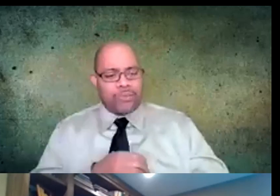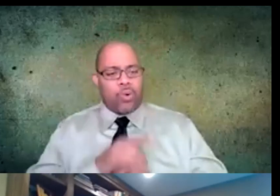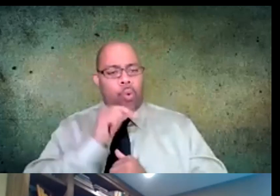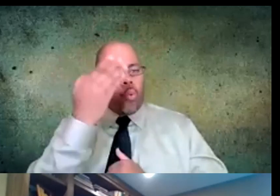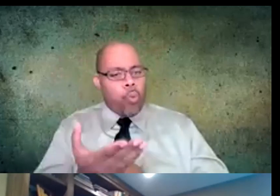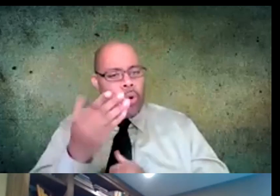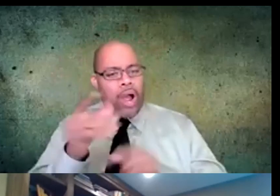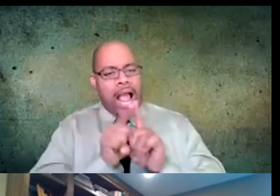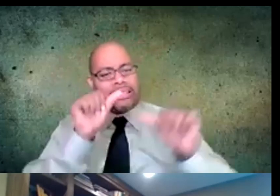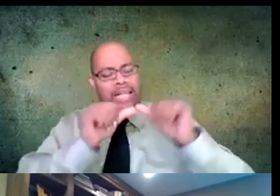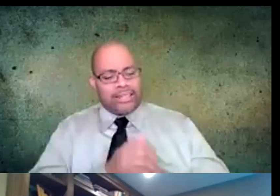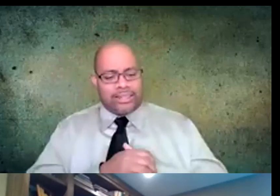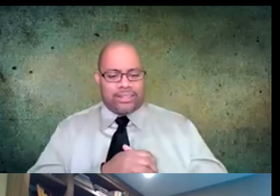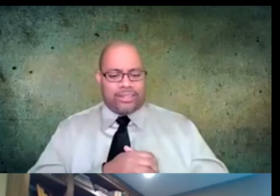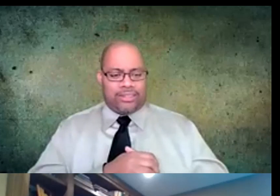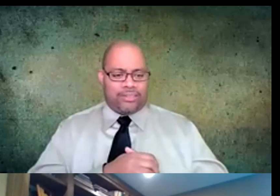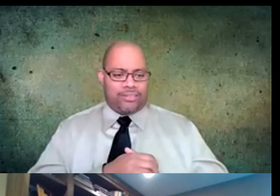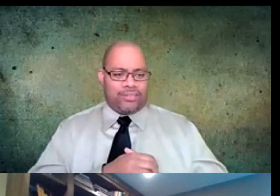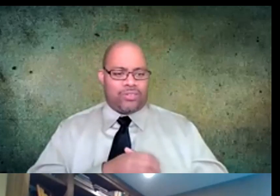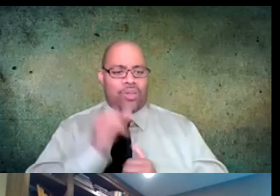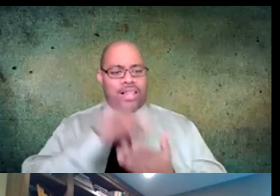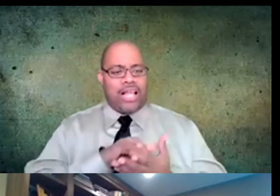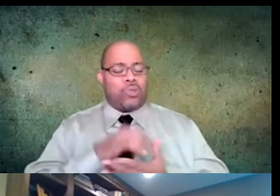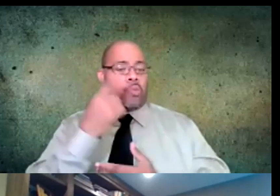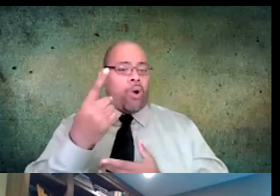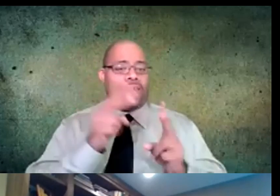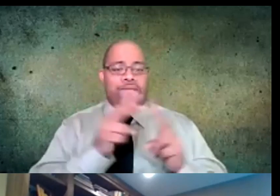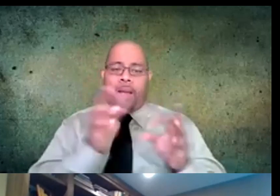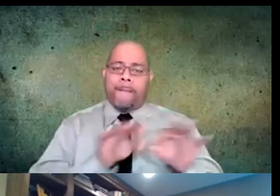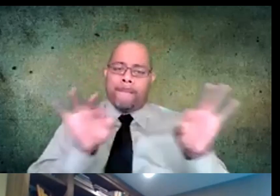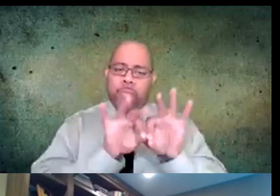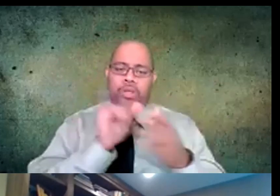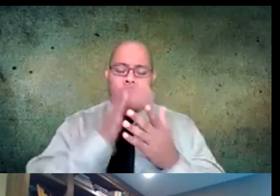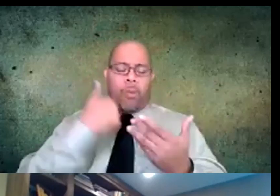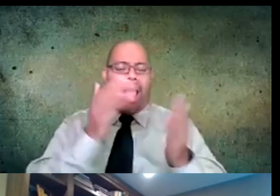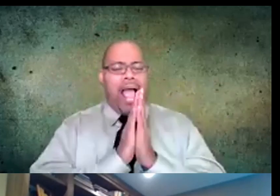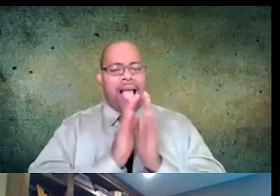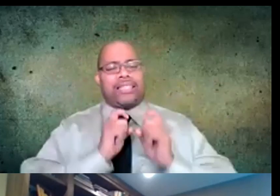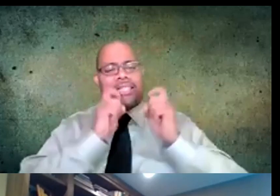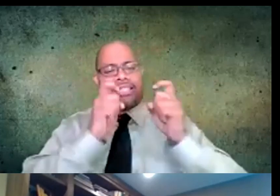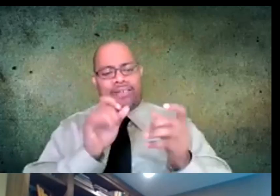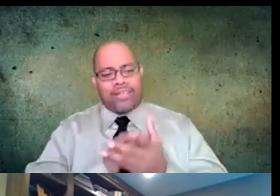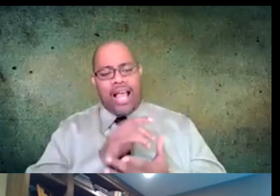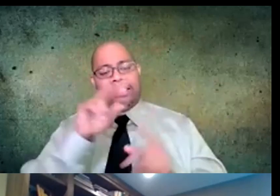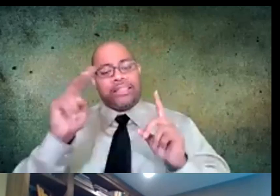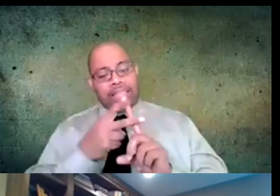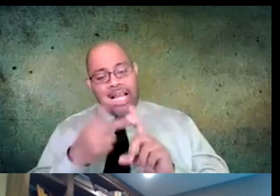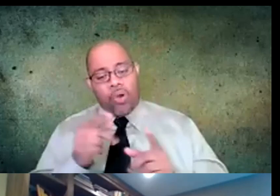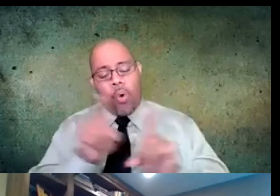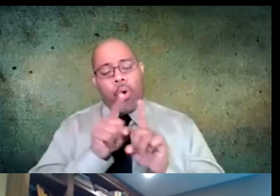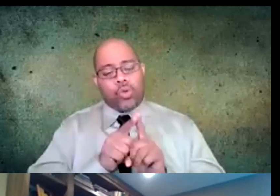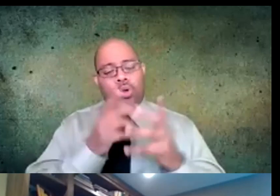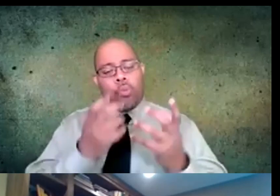as a scientist. So that's one, that's very important. That's why we ask you to give a seminar. And secondly, we also want